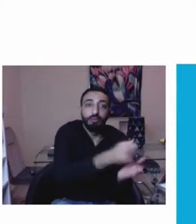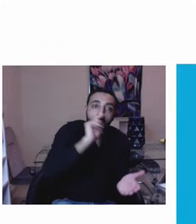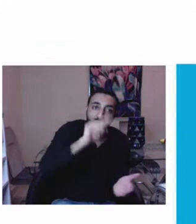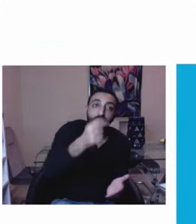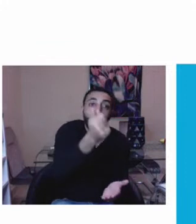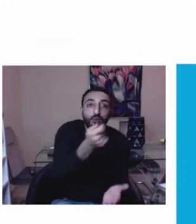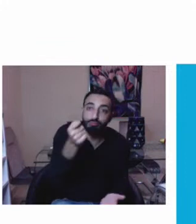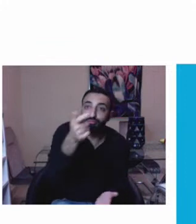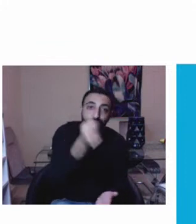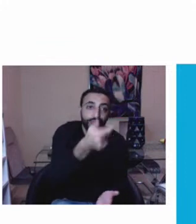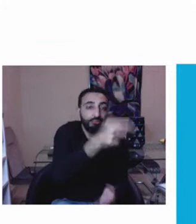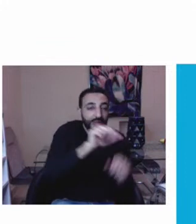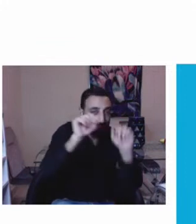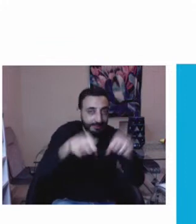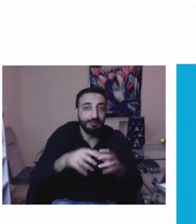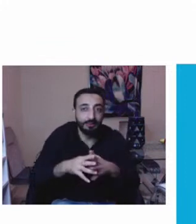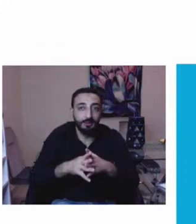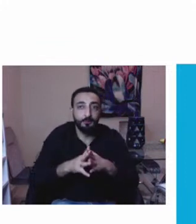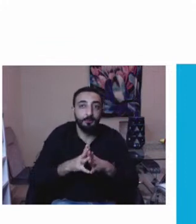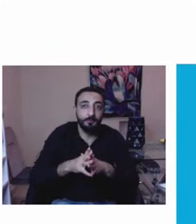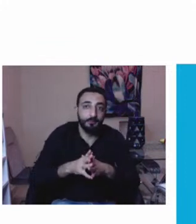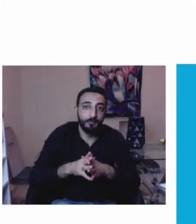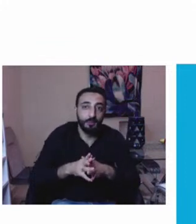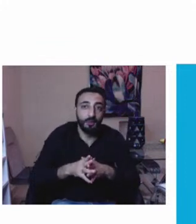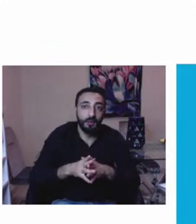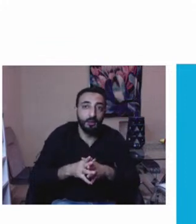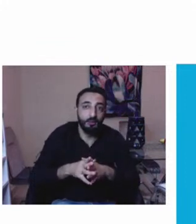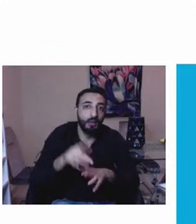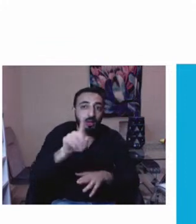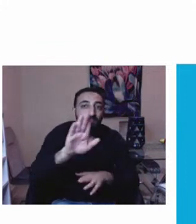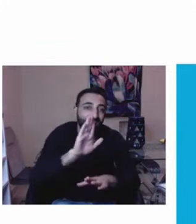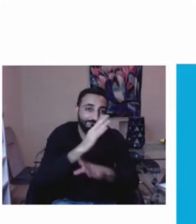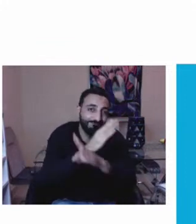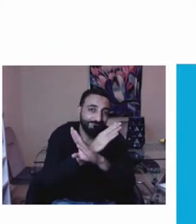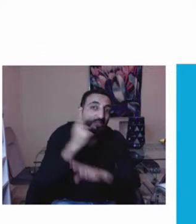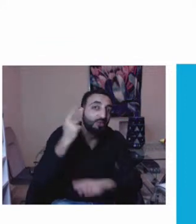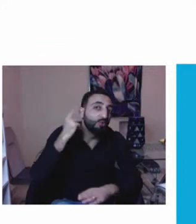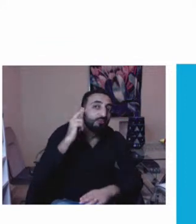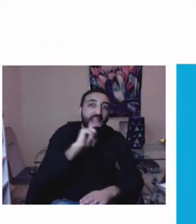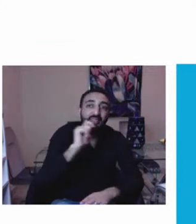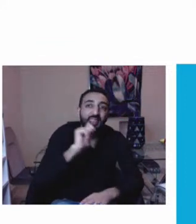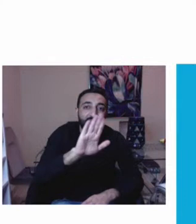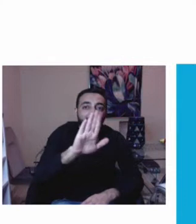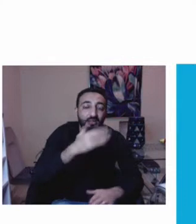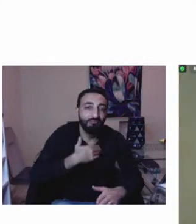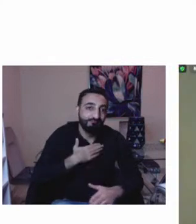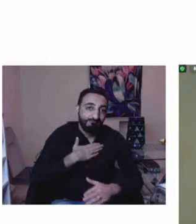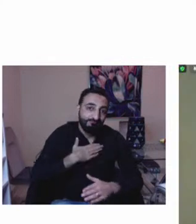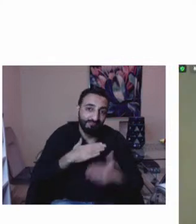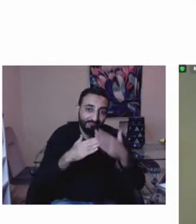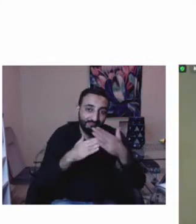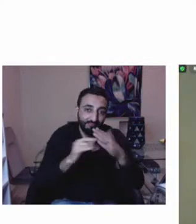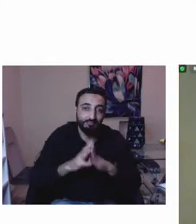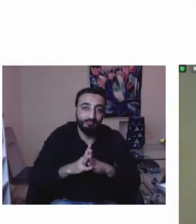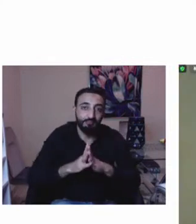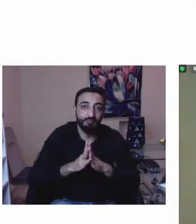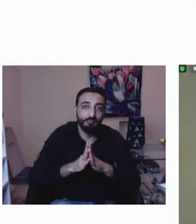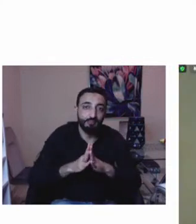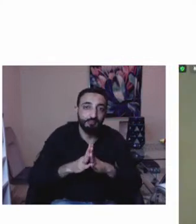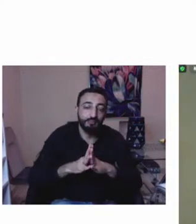of the speaker is too bad for the interpreters to be able to work